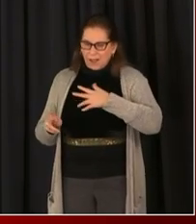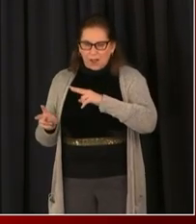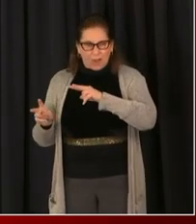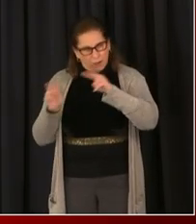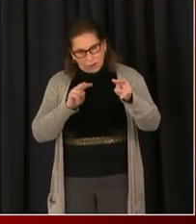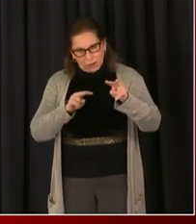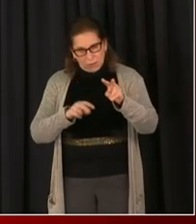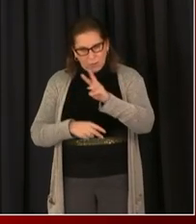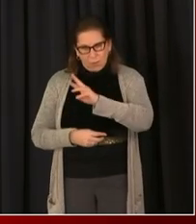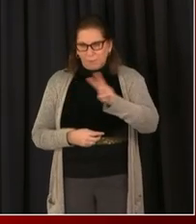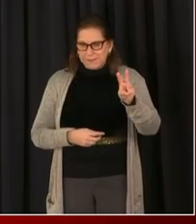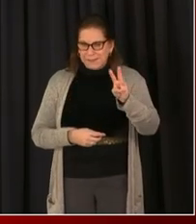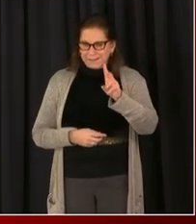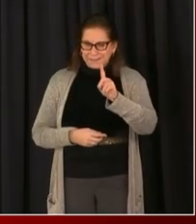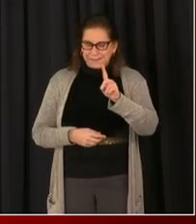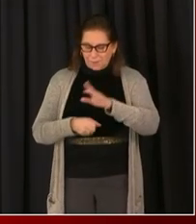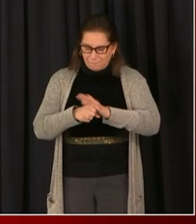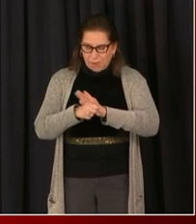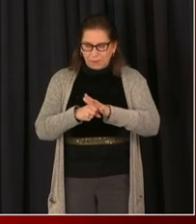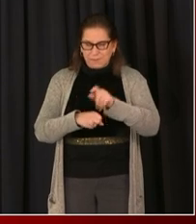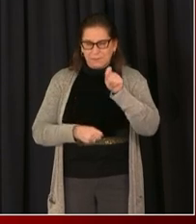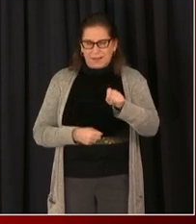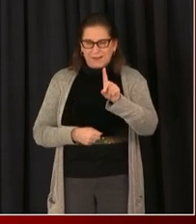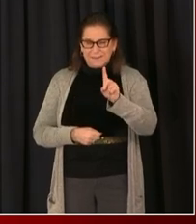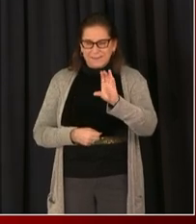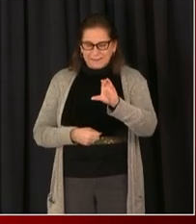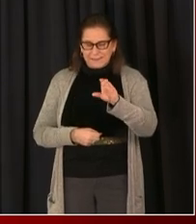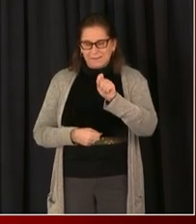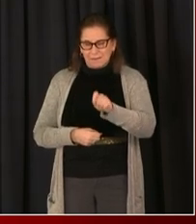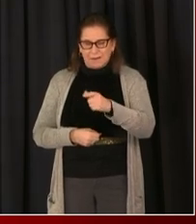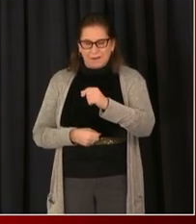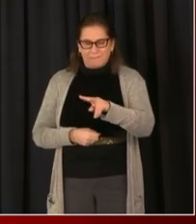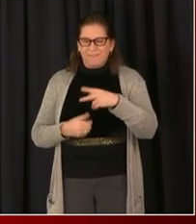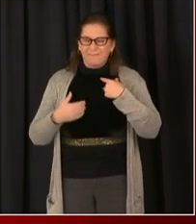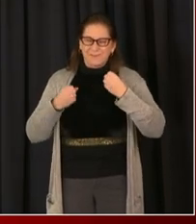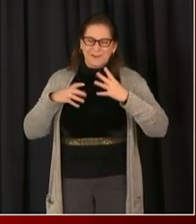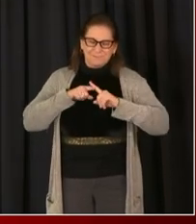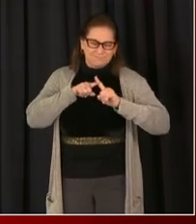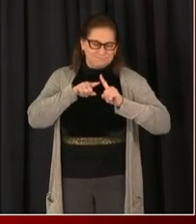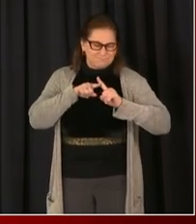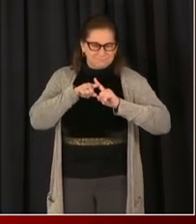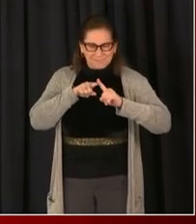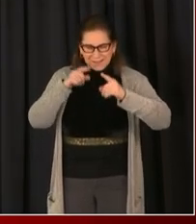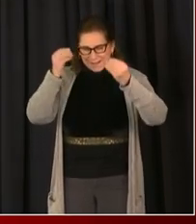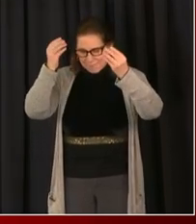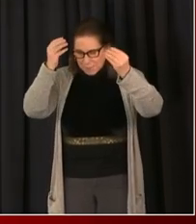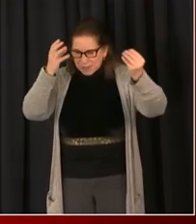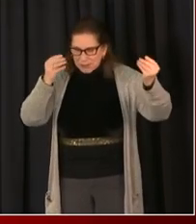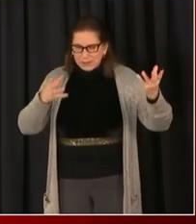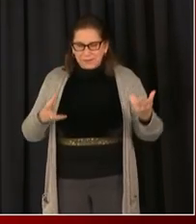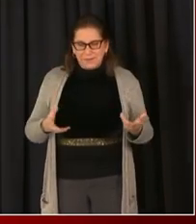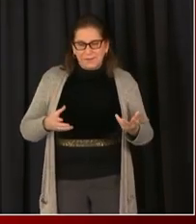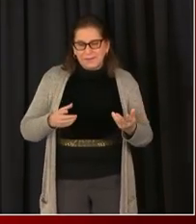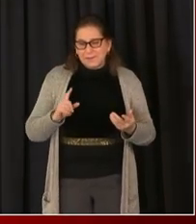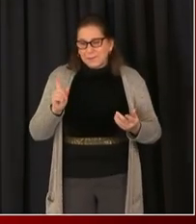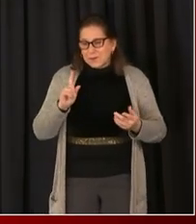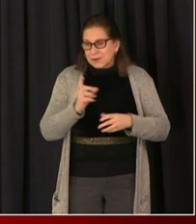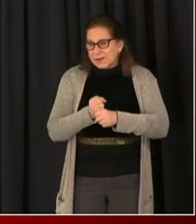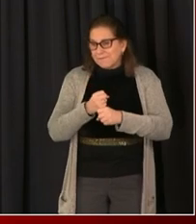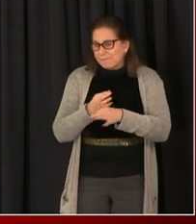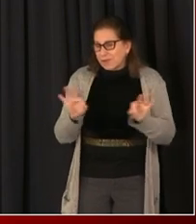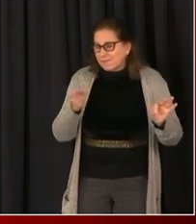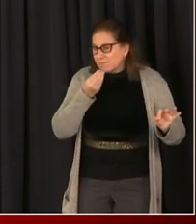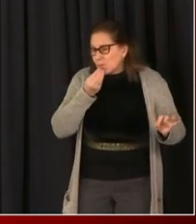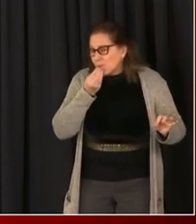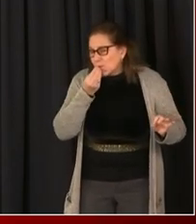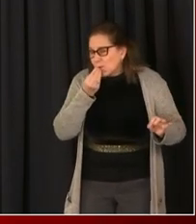coronavirus.dc.gov, for example, to find a list of all the food resources that are available across the district